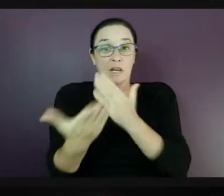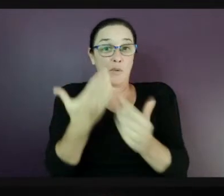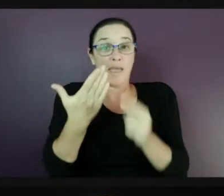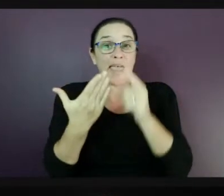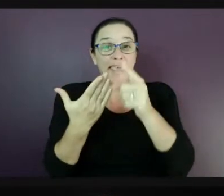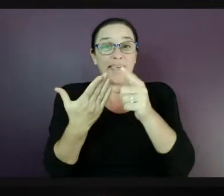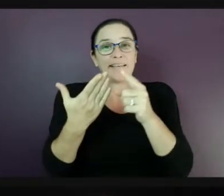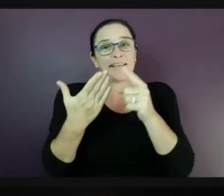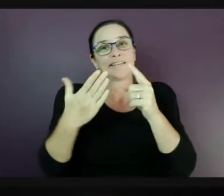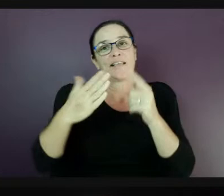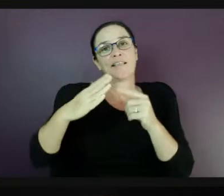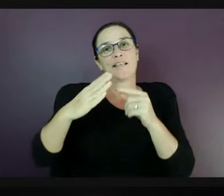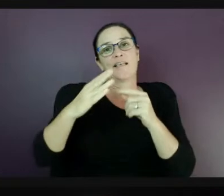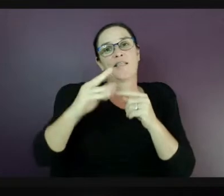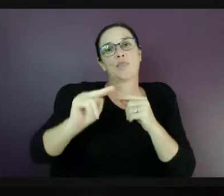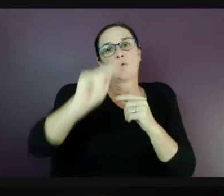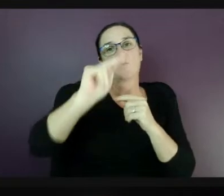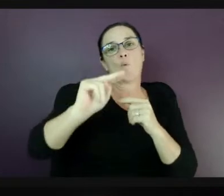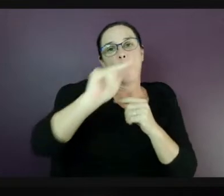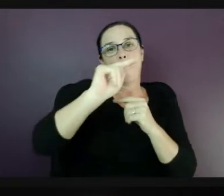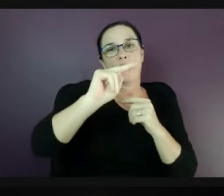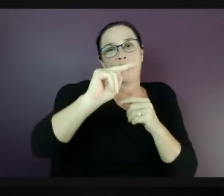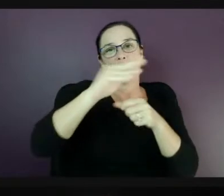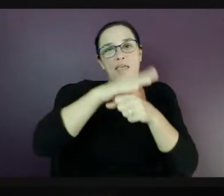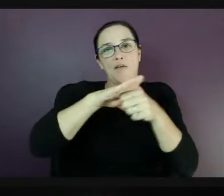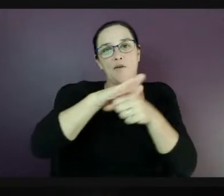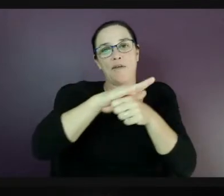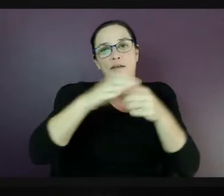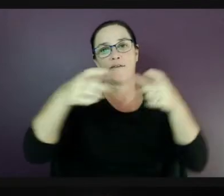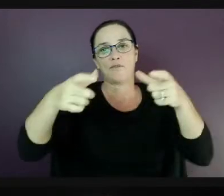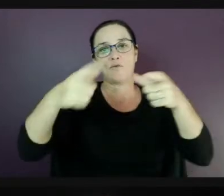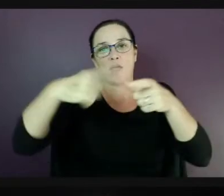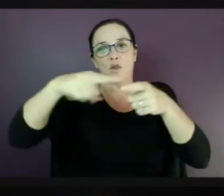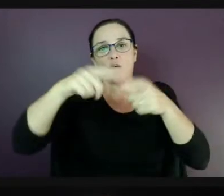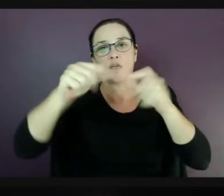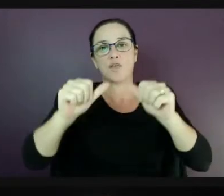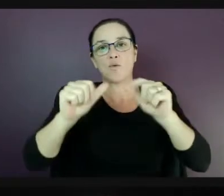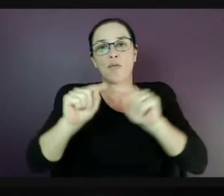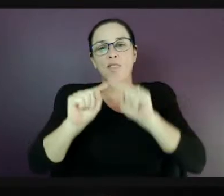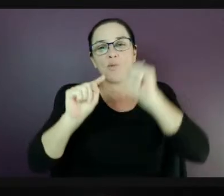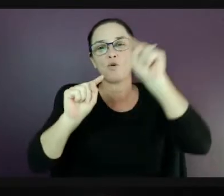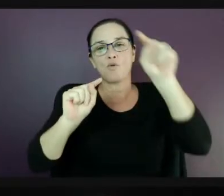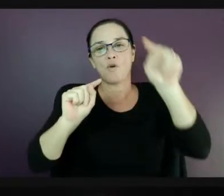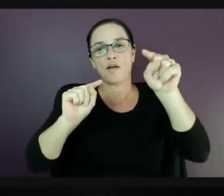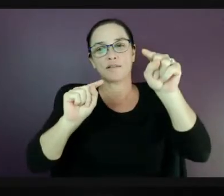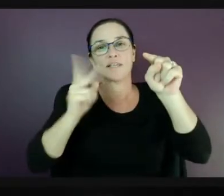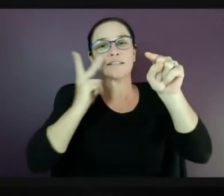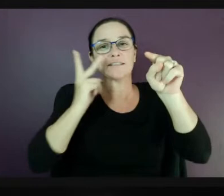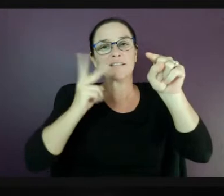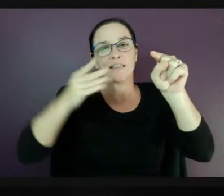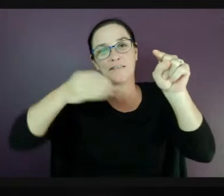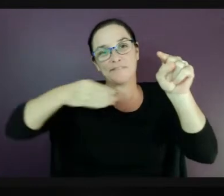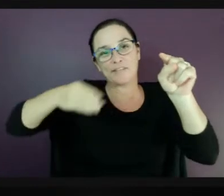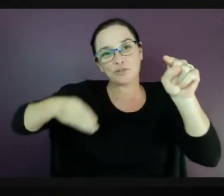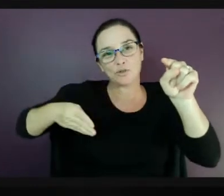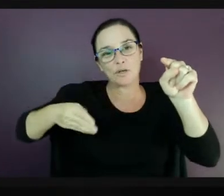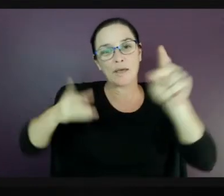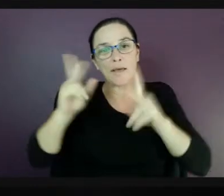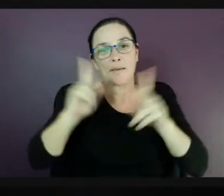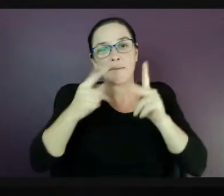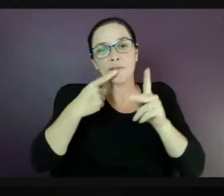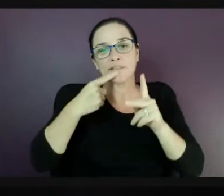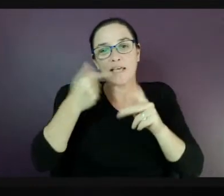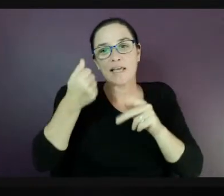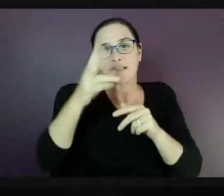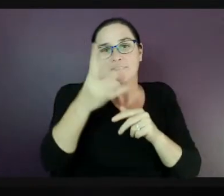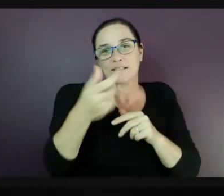here, the north side of the crater, because you're so high up, you can look down across the desert and see these features. People described in 71 and 74 watching the